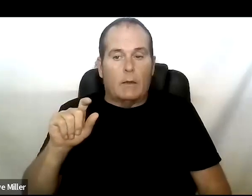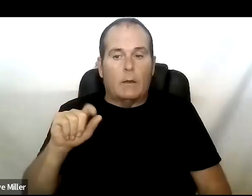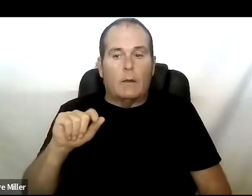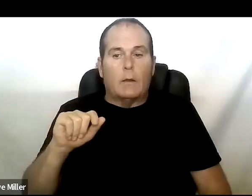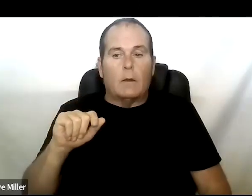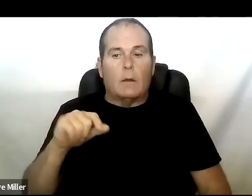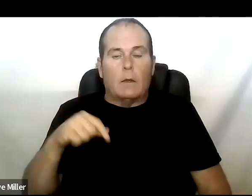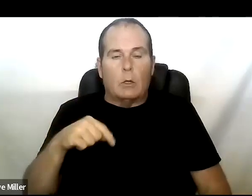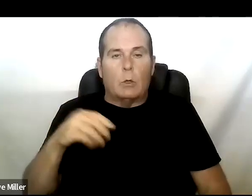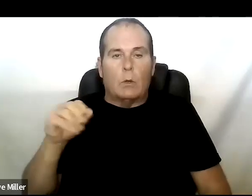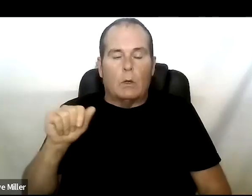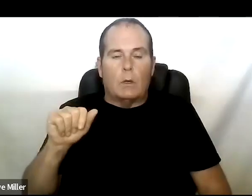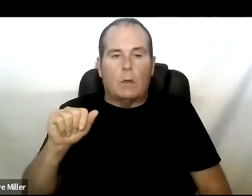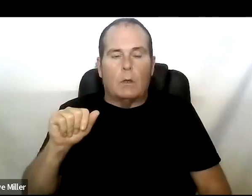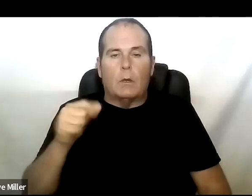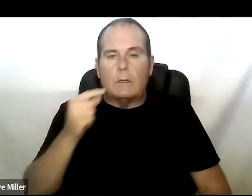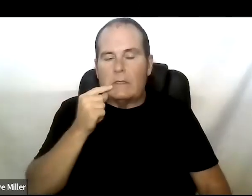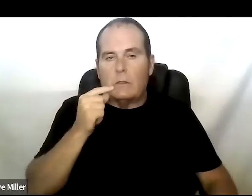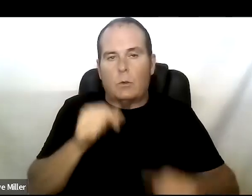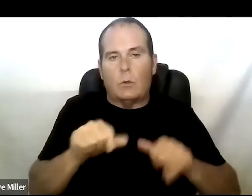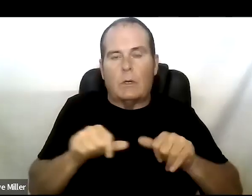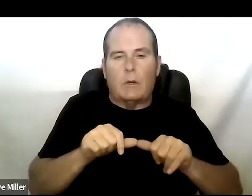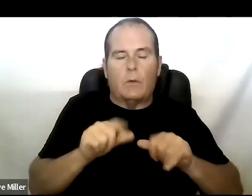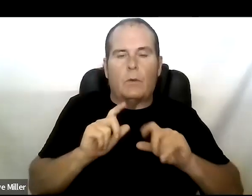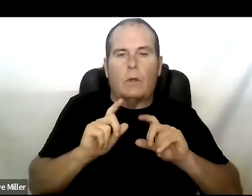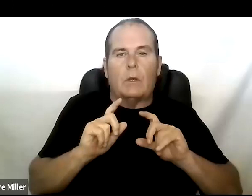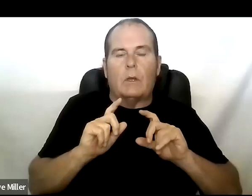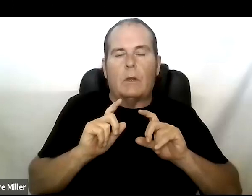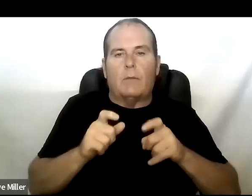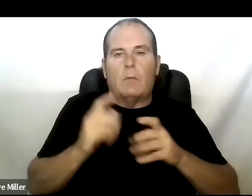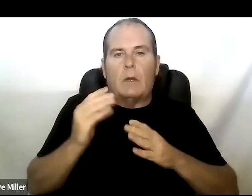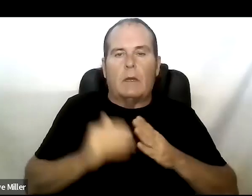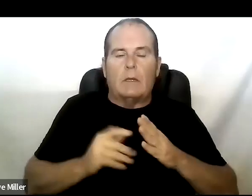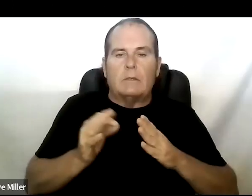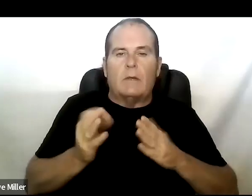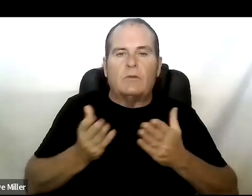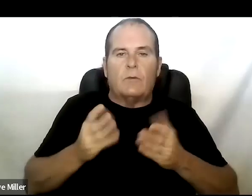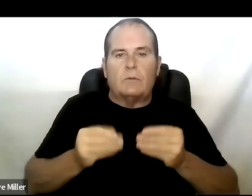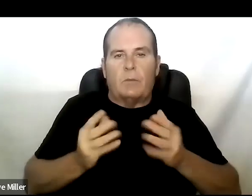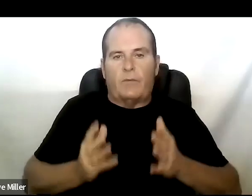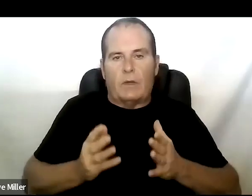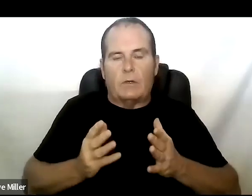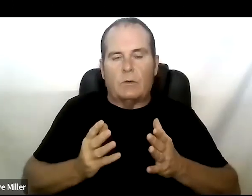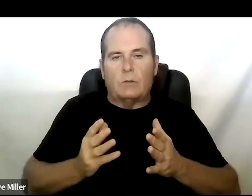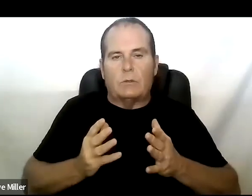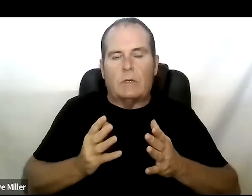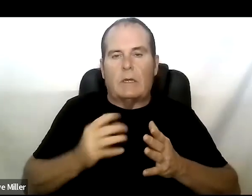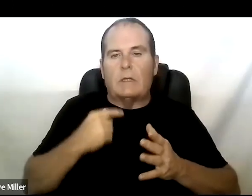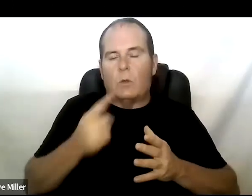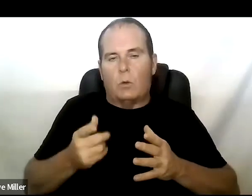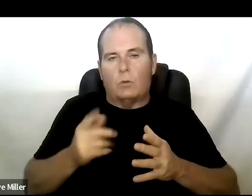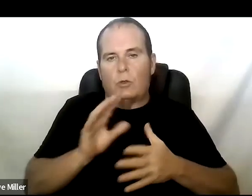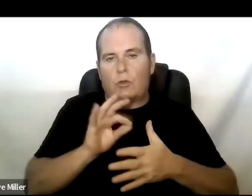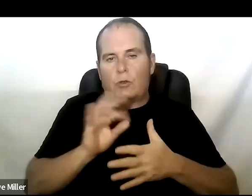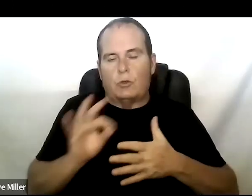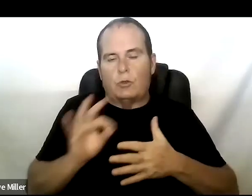In the Q&A, San Antonio area, they are given a list of 30 providers and instructed to choose 3 or